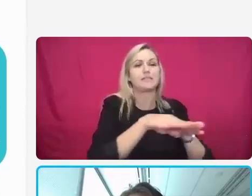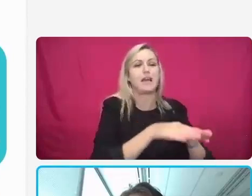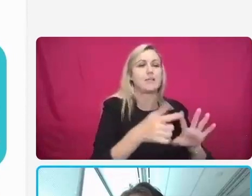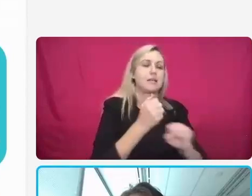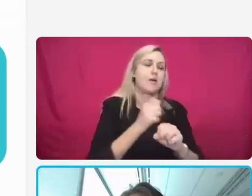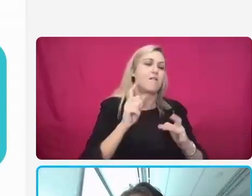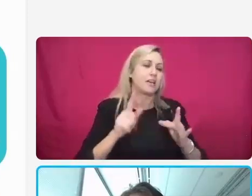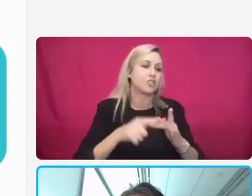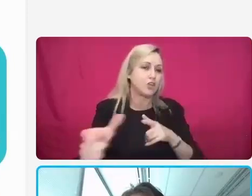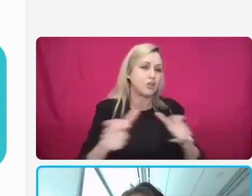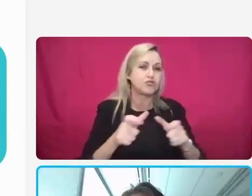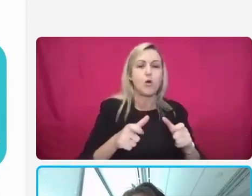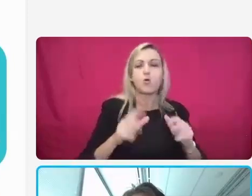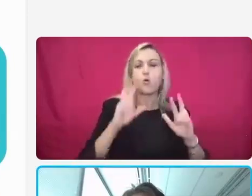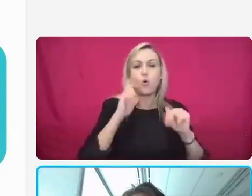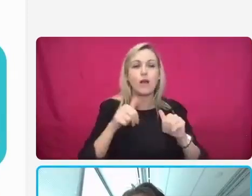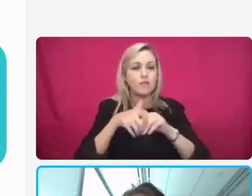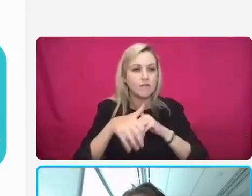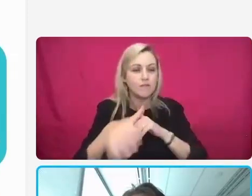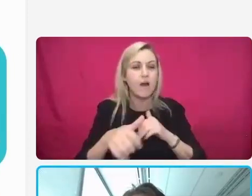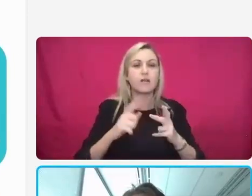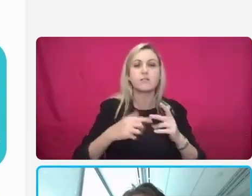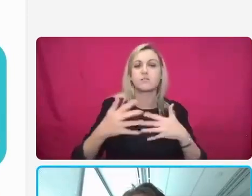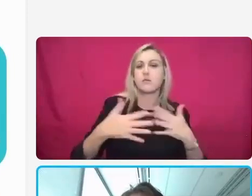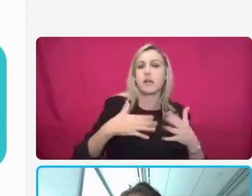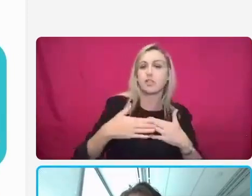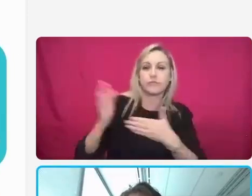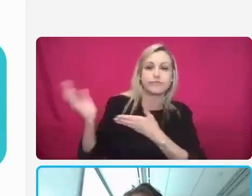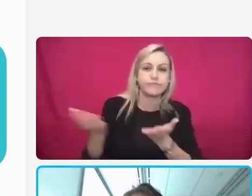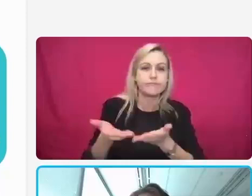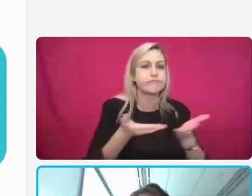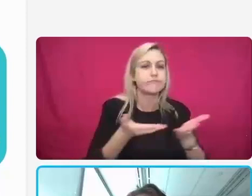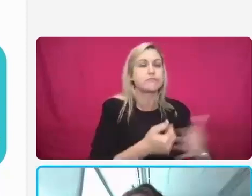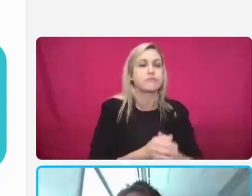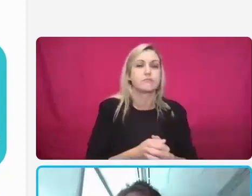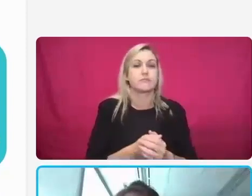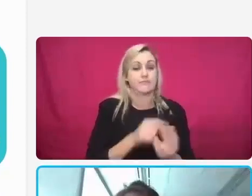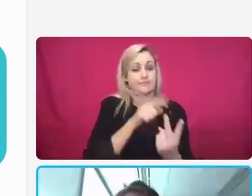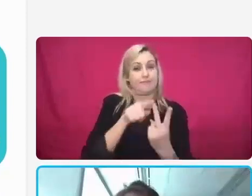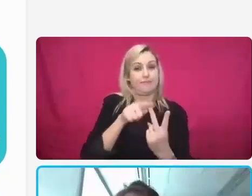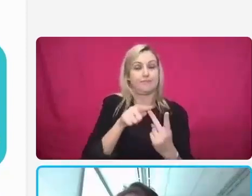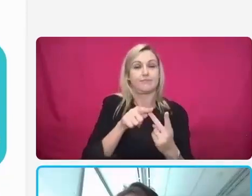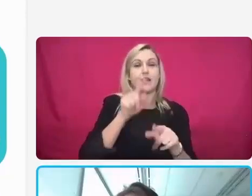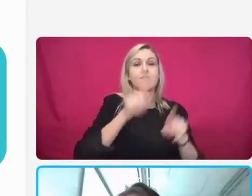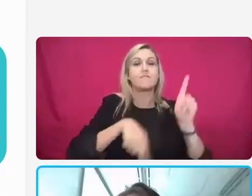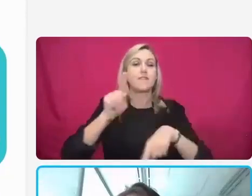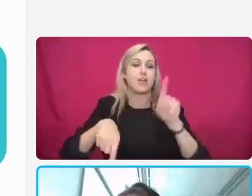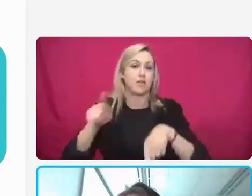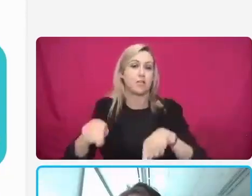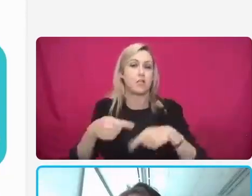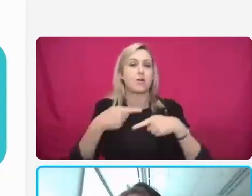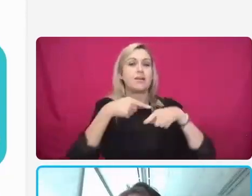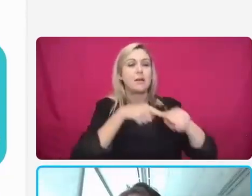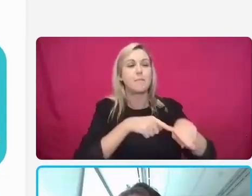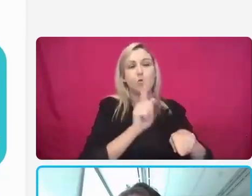maintenance of the clinical records and managing supplies. A variable component reflecting the case mix classification or